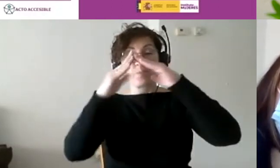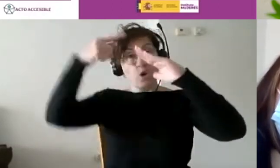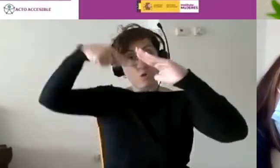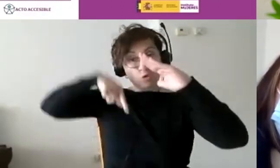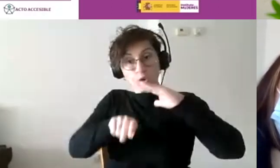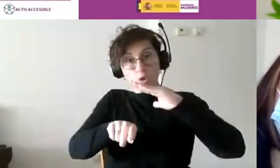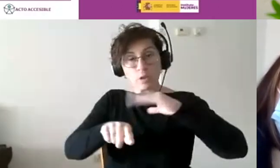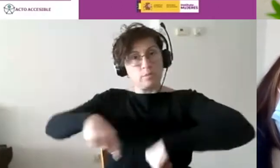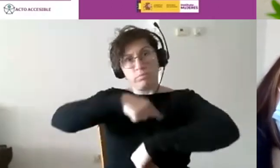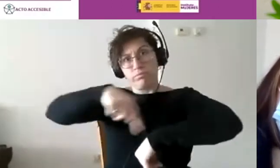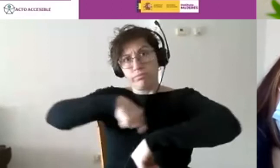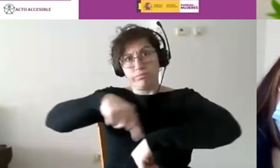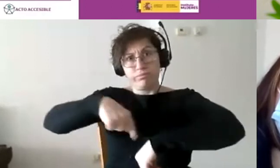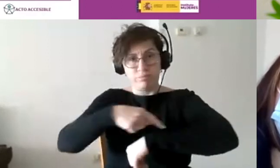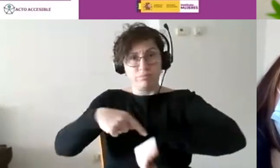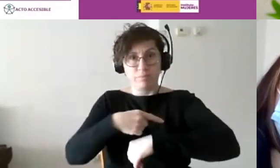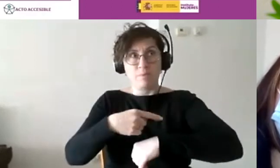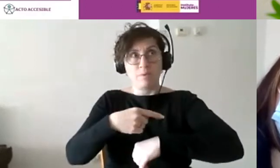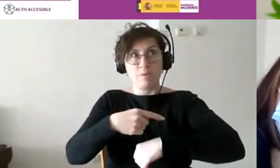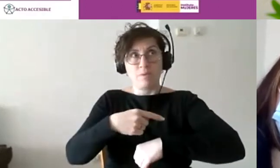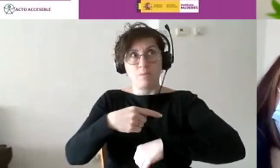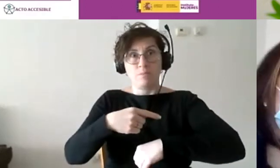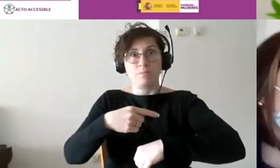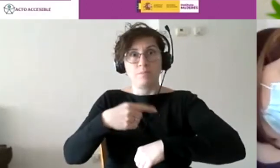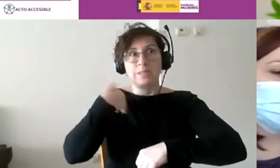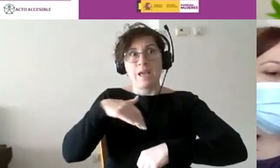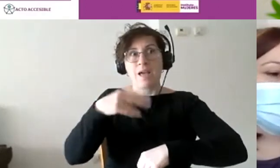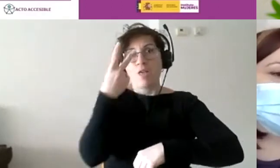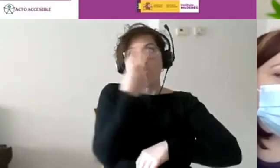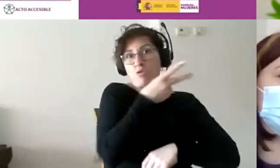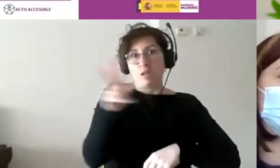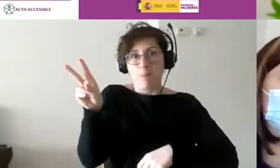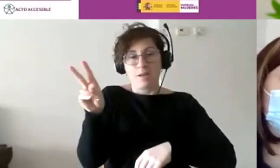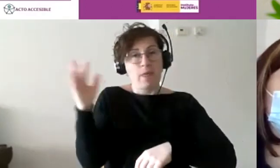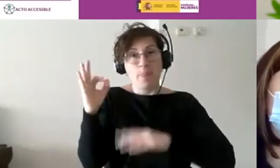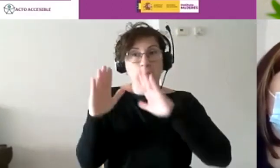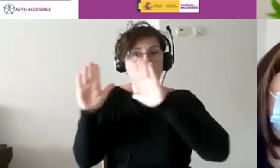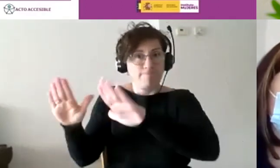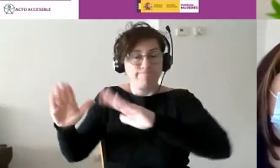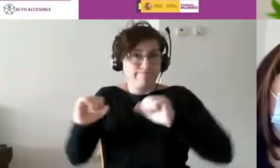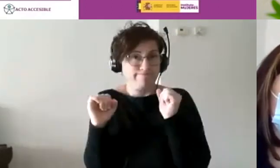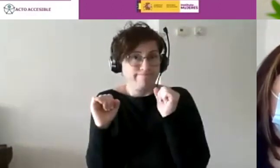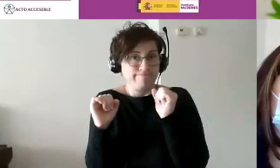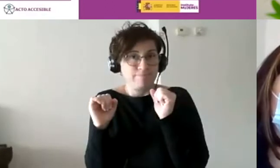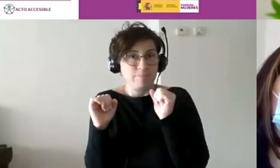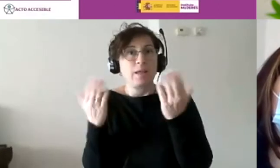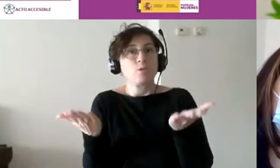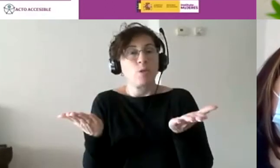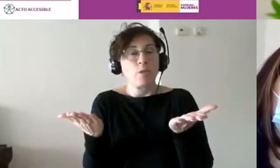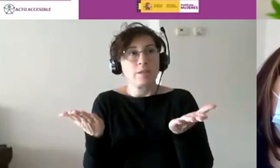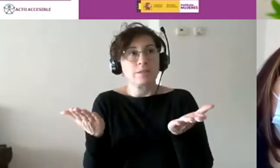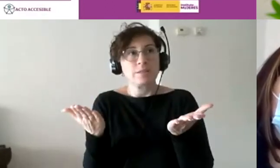and in this basement they don't have any access to hygiene means. They don't have any access to